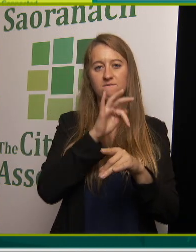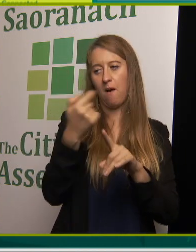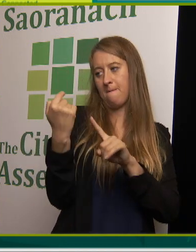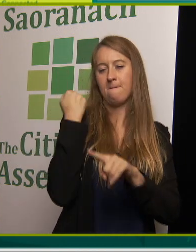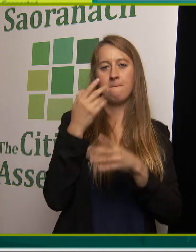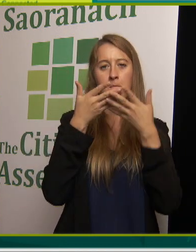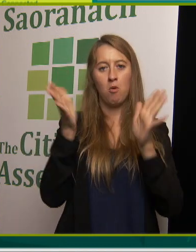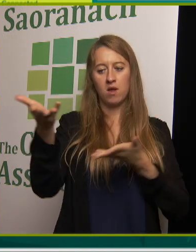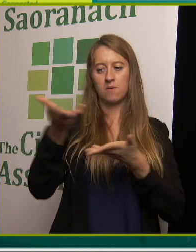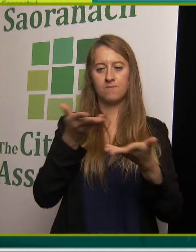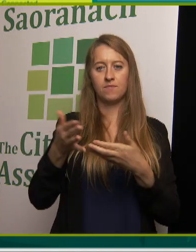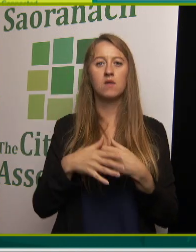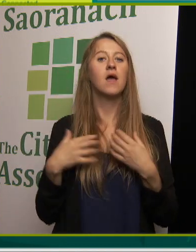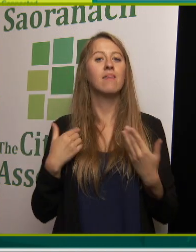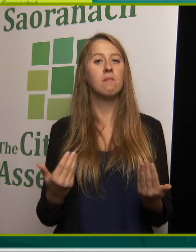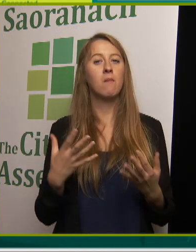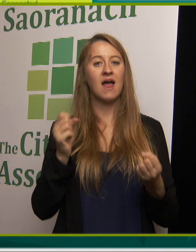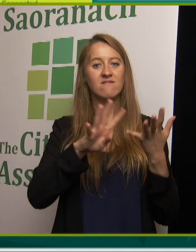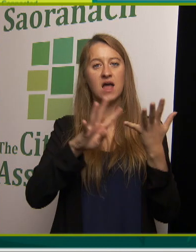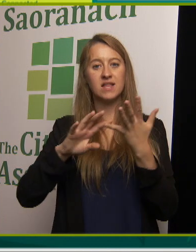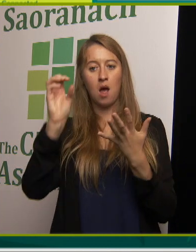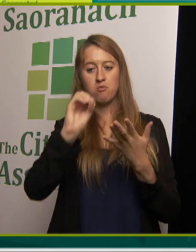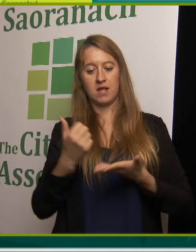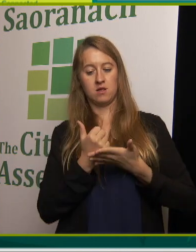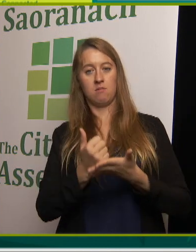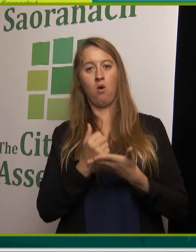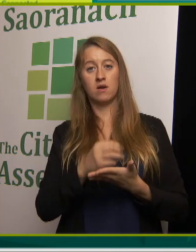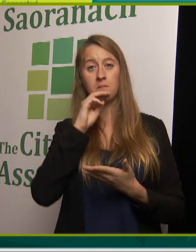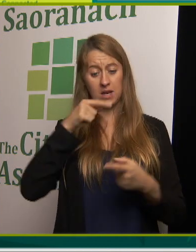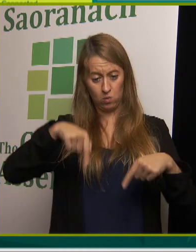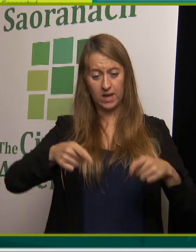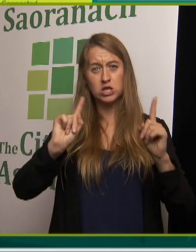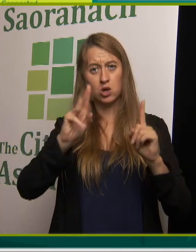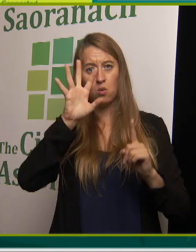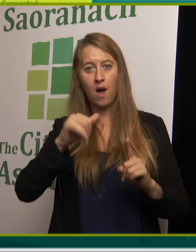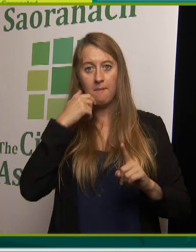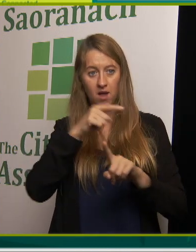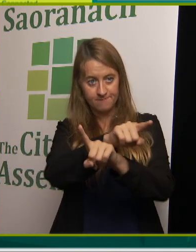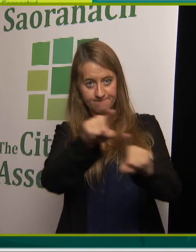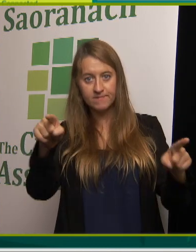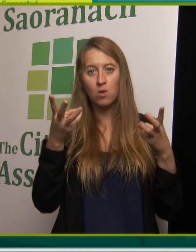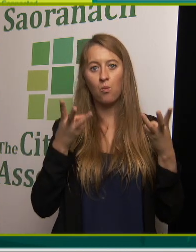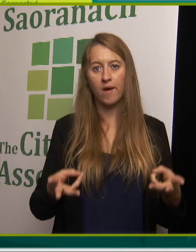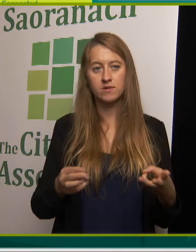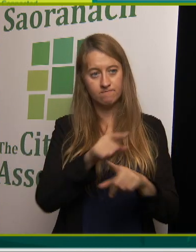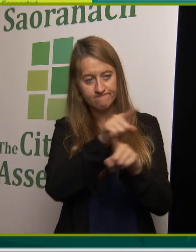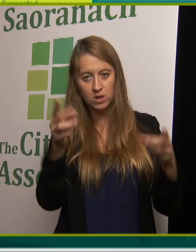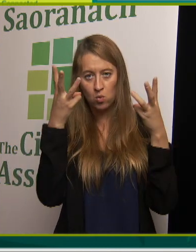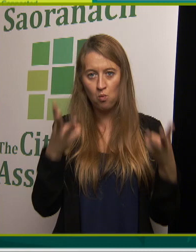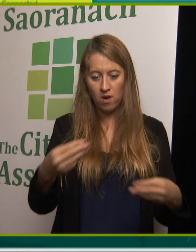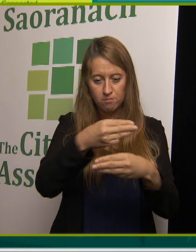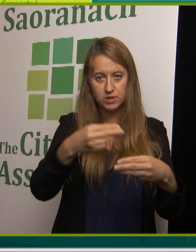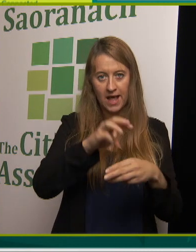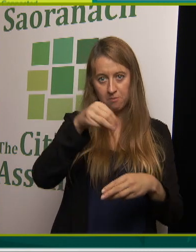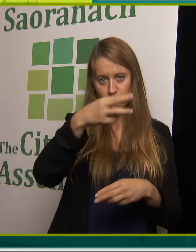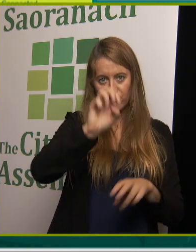99% support. So really, the reason we can do this is because the public want it, and that's really important. So they want protection of marine biodiversity,